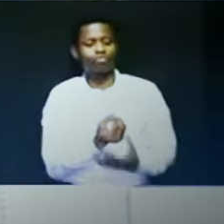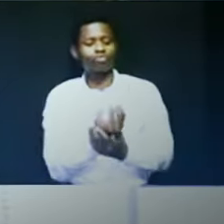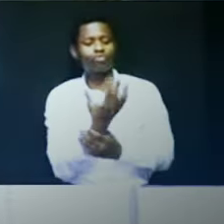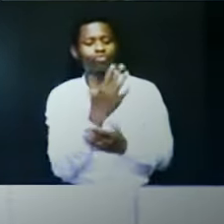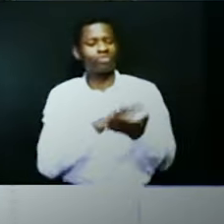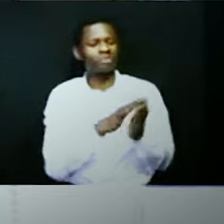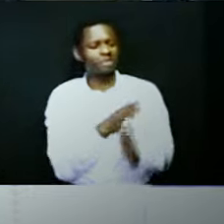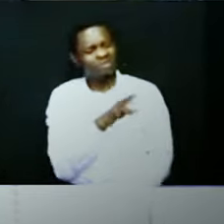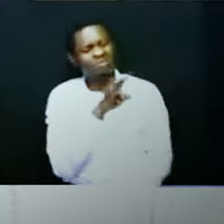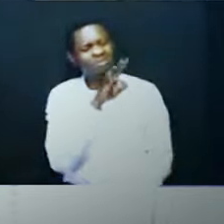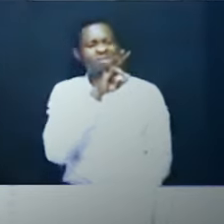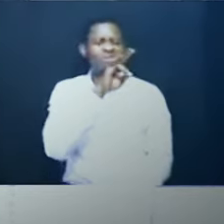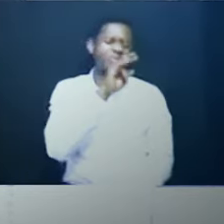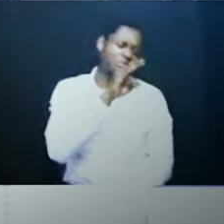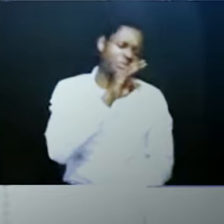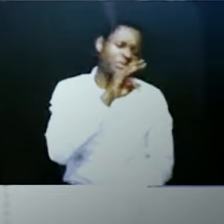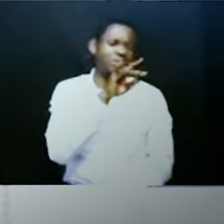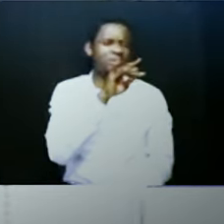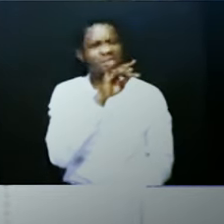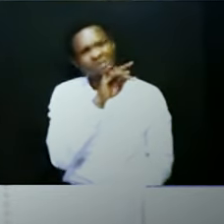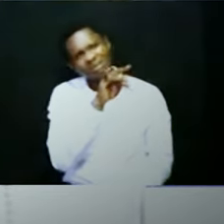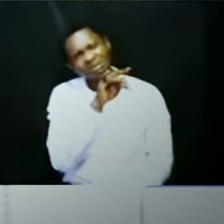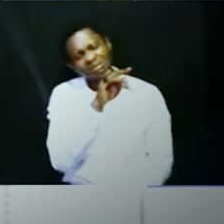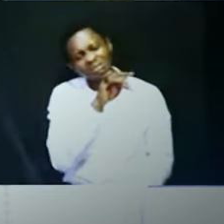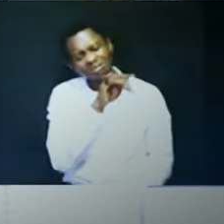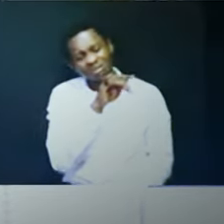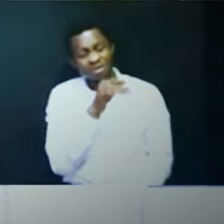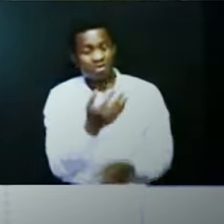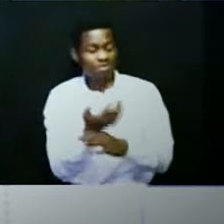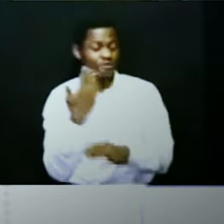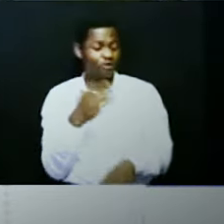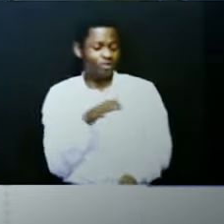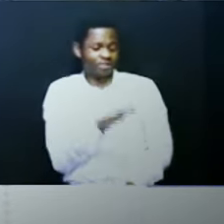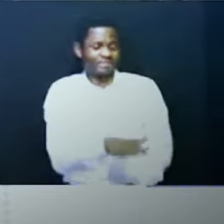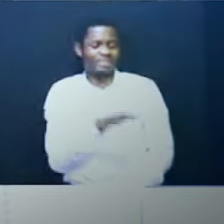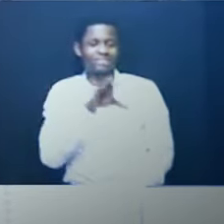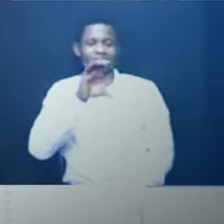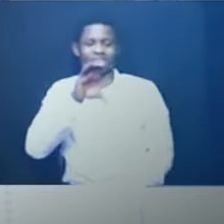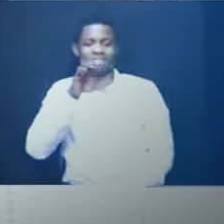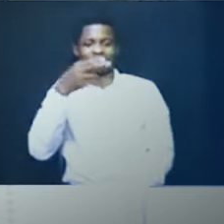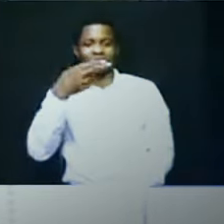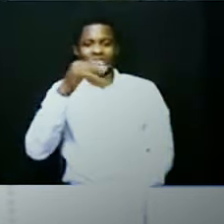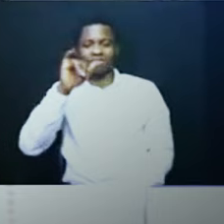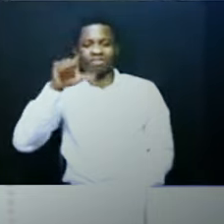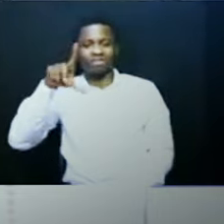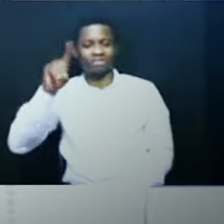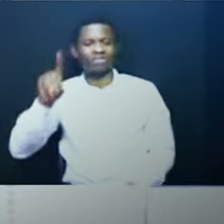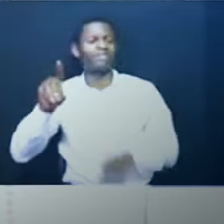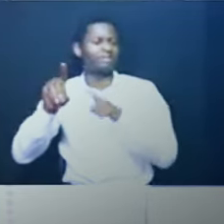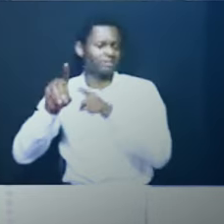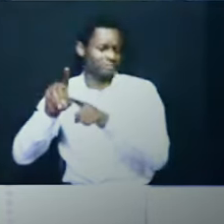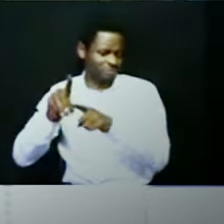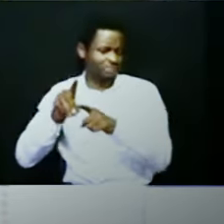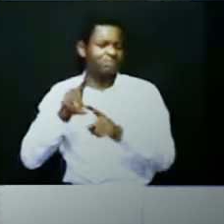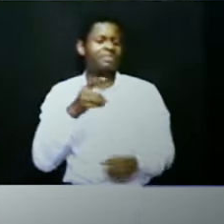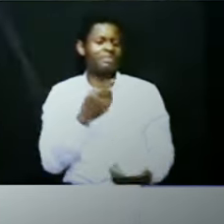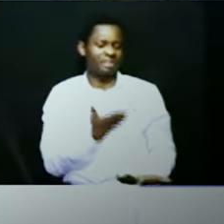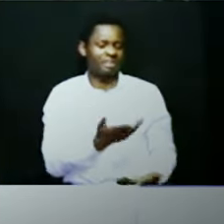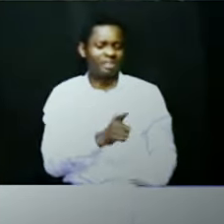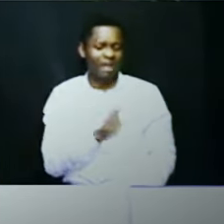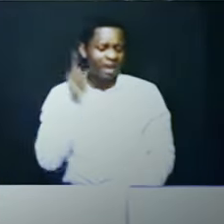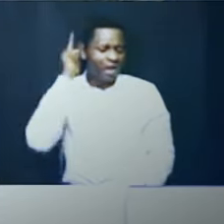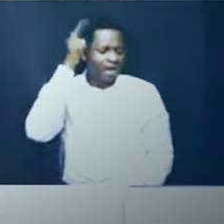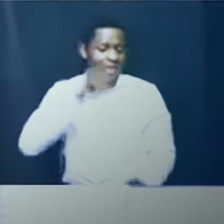the child becomes a son. You deem the child as grown and mature to be able to be your heir. That is what